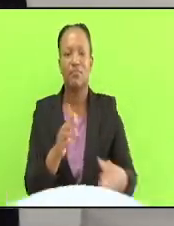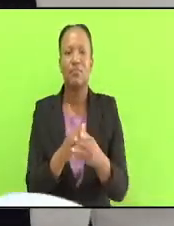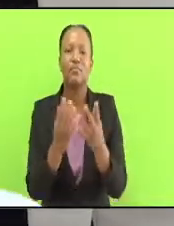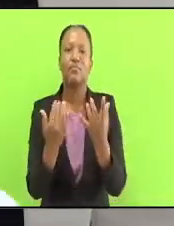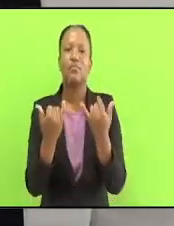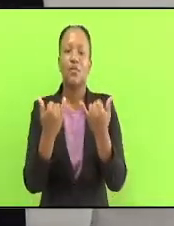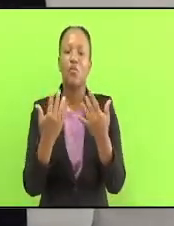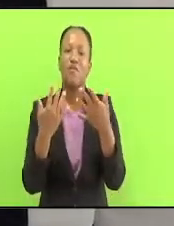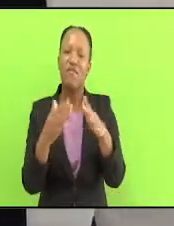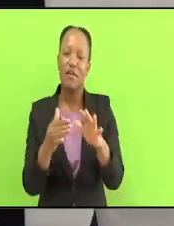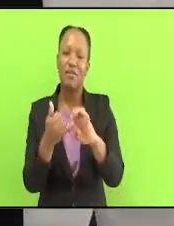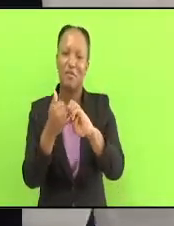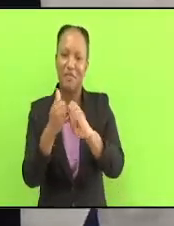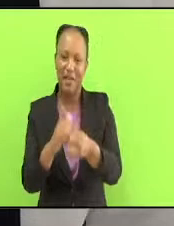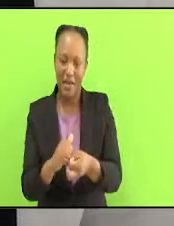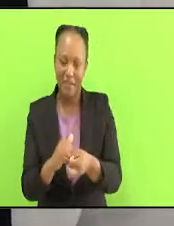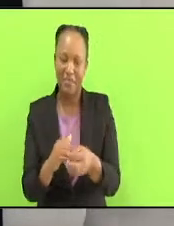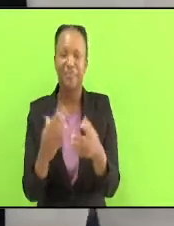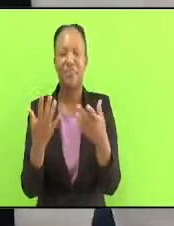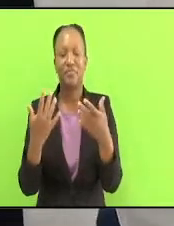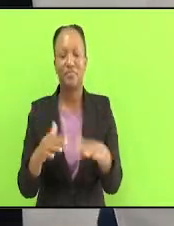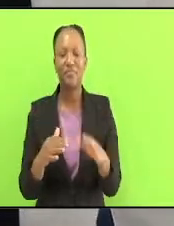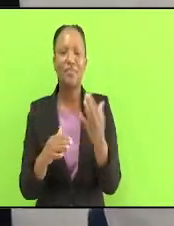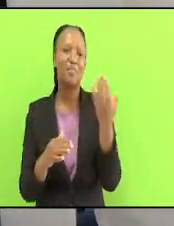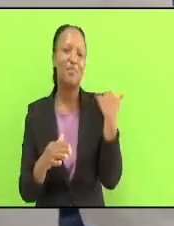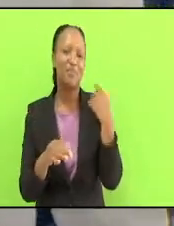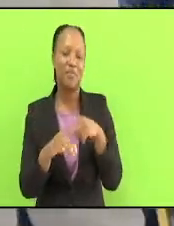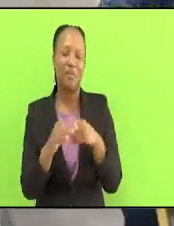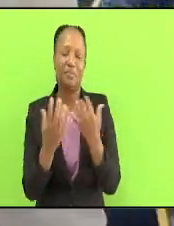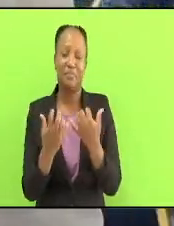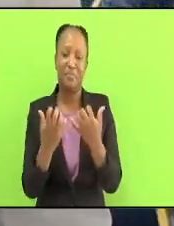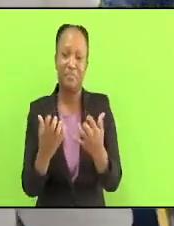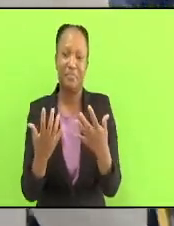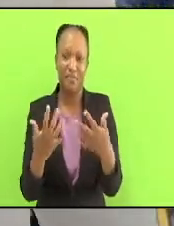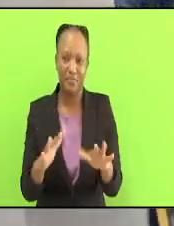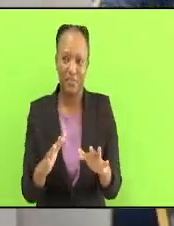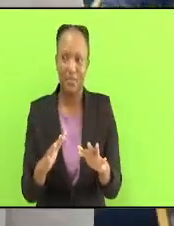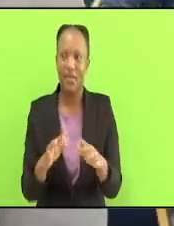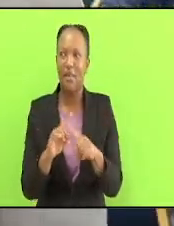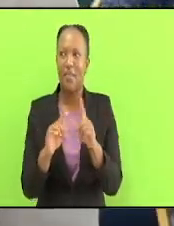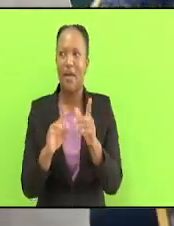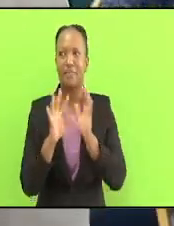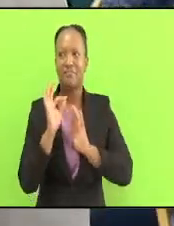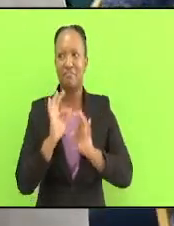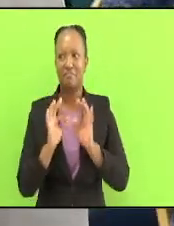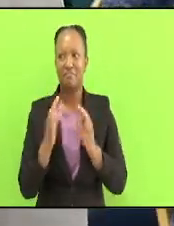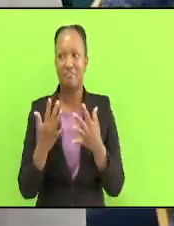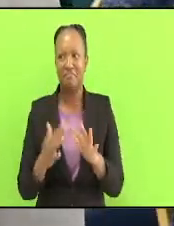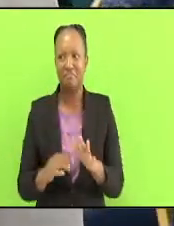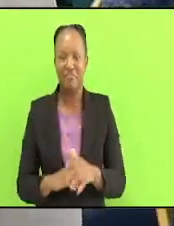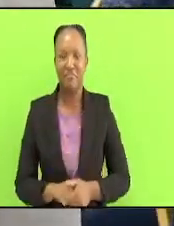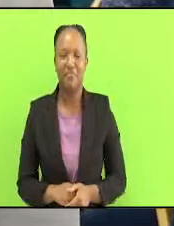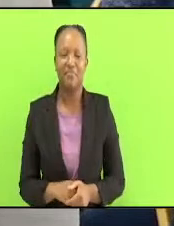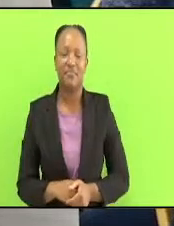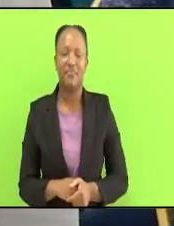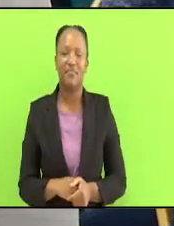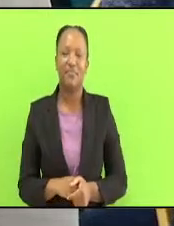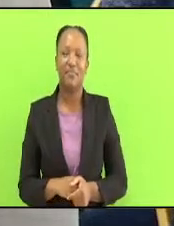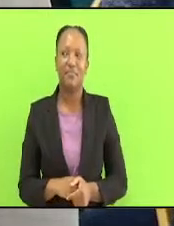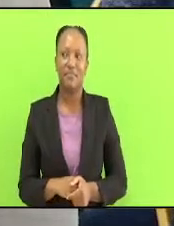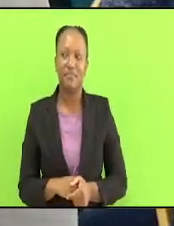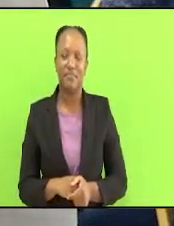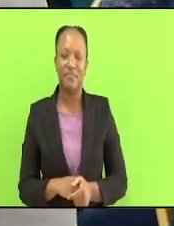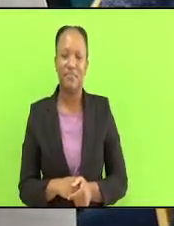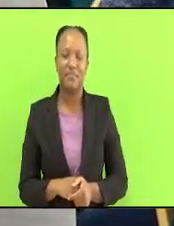lo bua last time re le mo parlamente, Eh. but ha ke utlwe khutlela mo rona taba tse. And we tried to speak when we were in parliament last